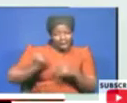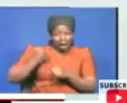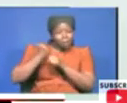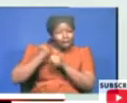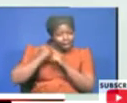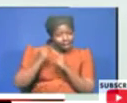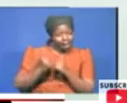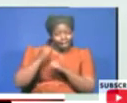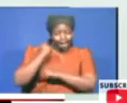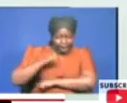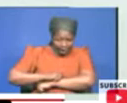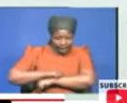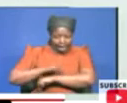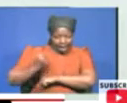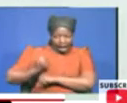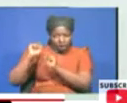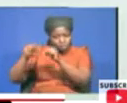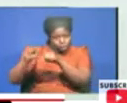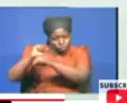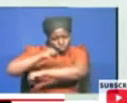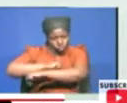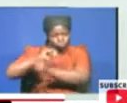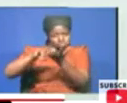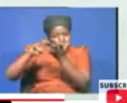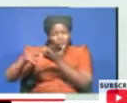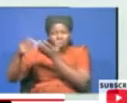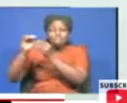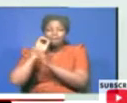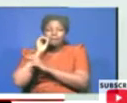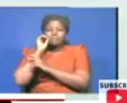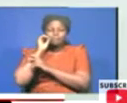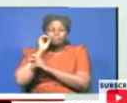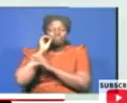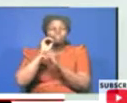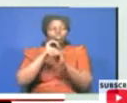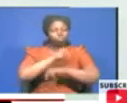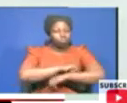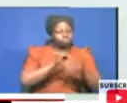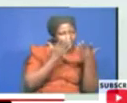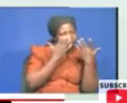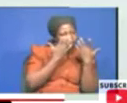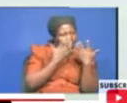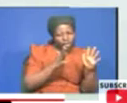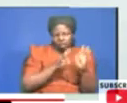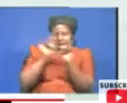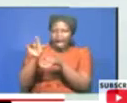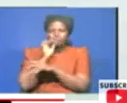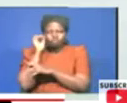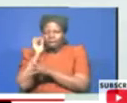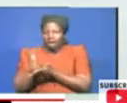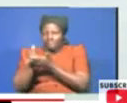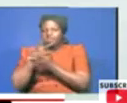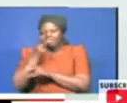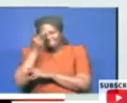of the school, go, has something to do, at least to earn something, so that is able to help a parent, especially when the parents